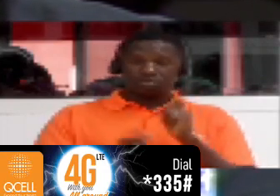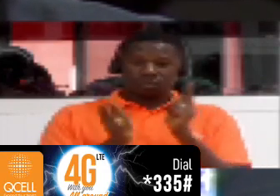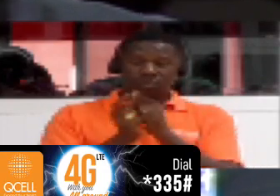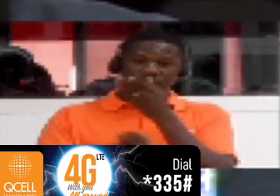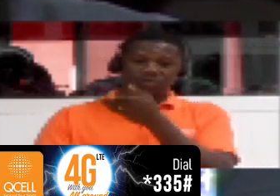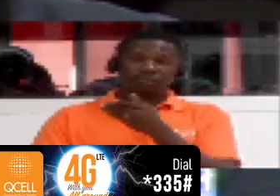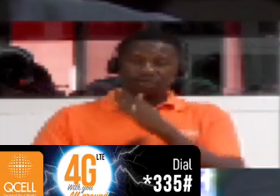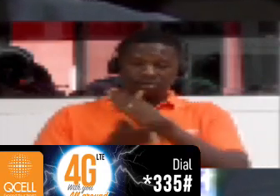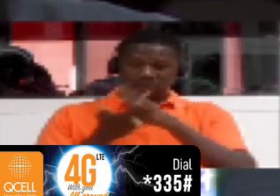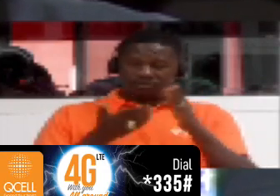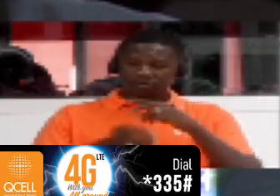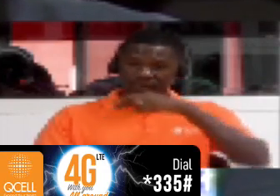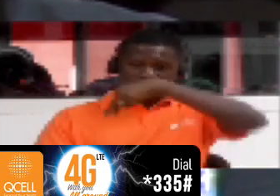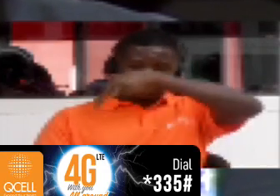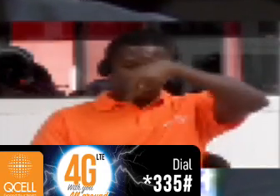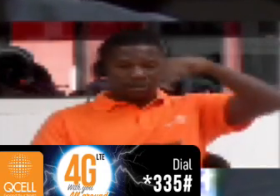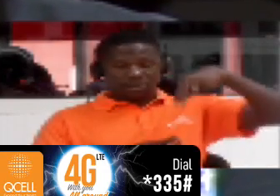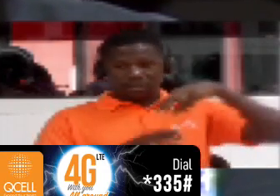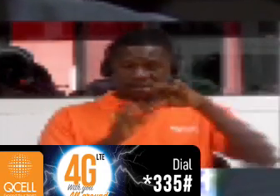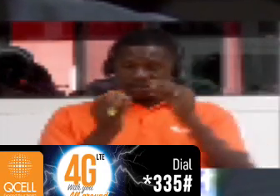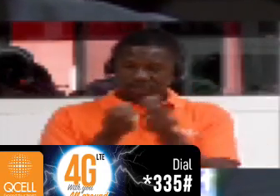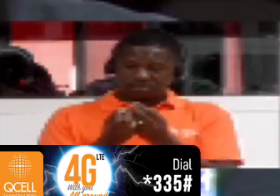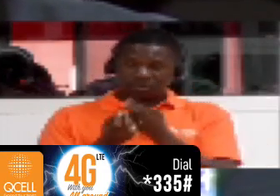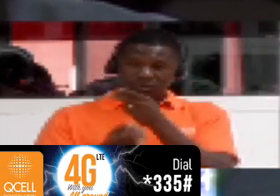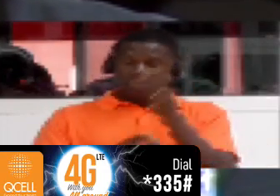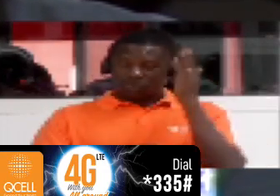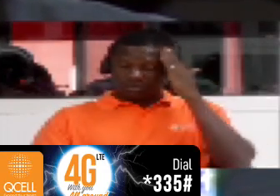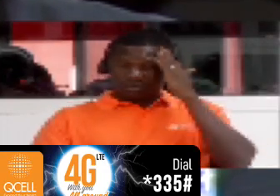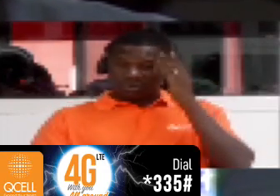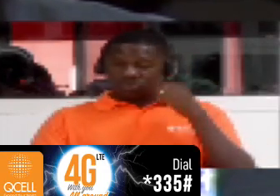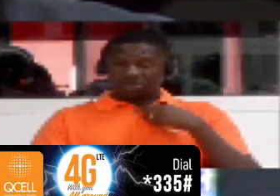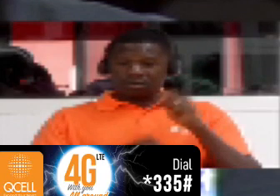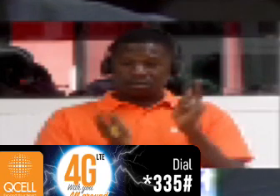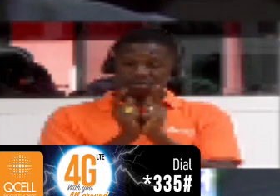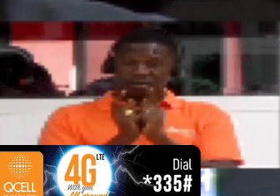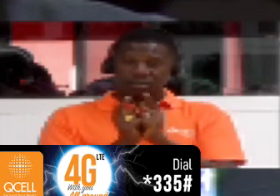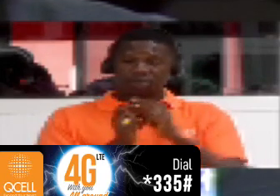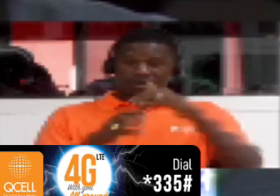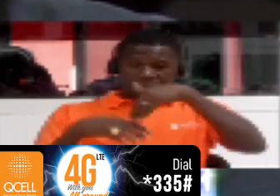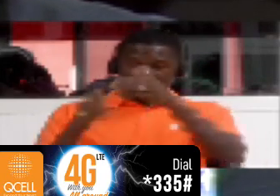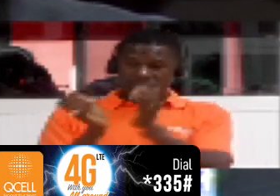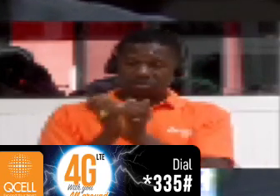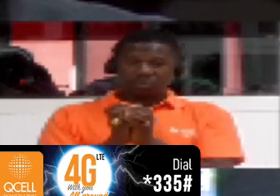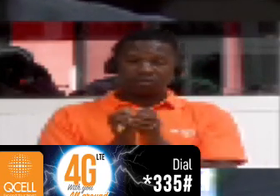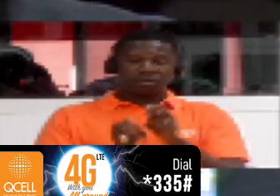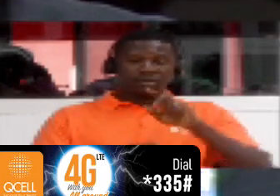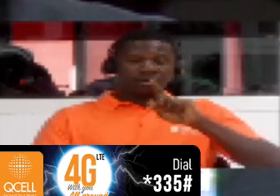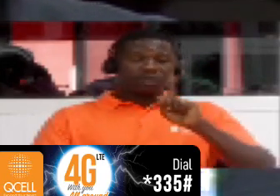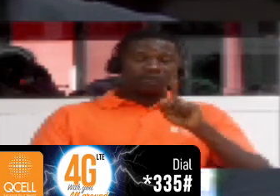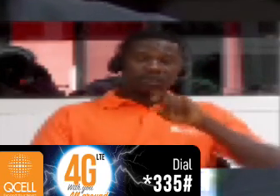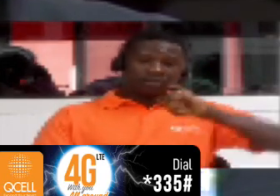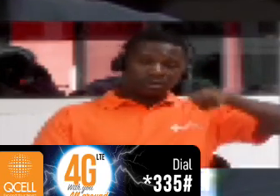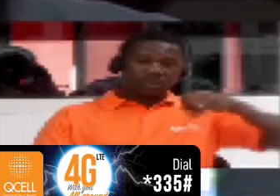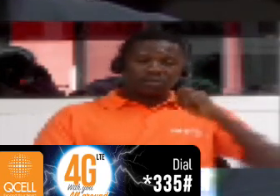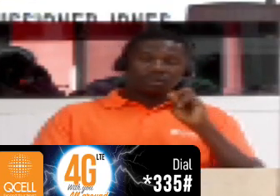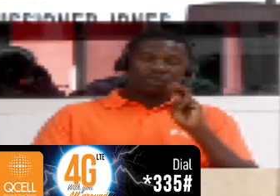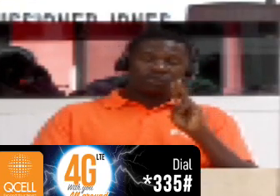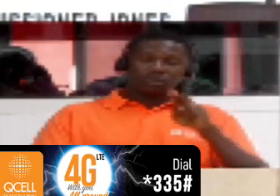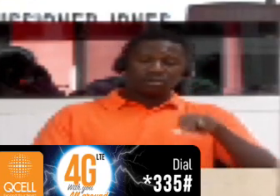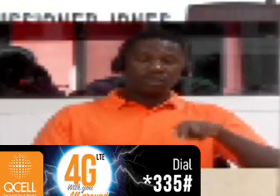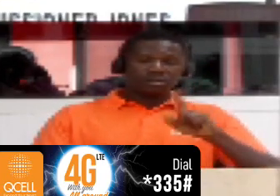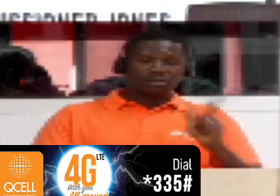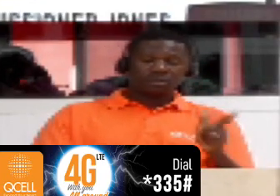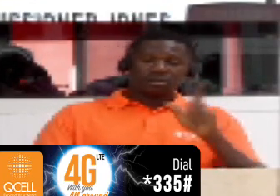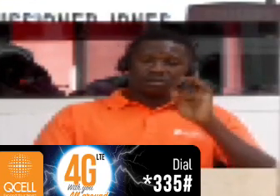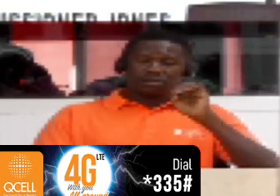patrol team, you knew that you were meeting a group of junglers in Kololi. Woto brita te in alni